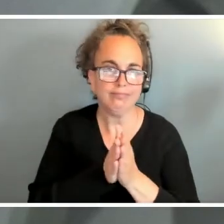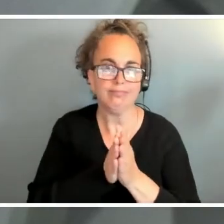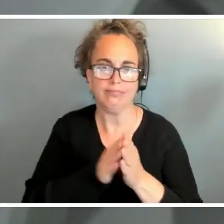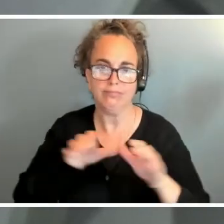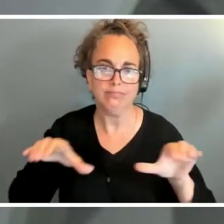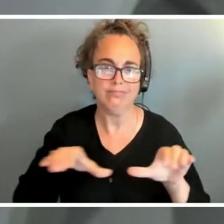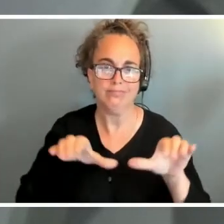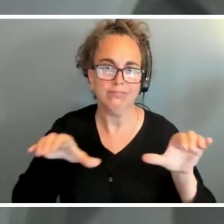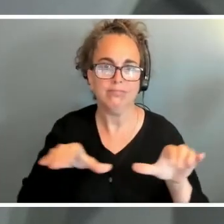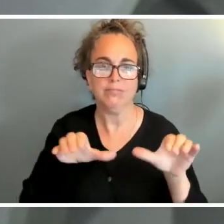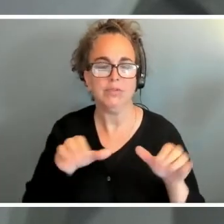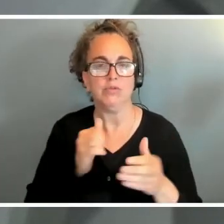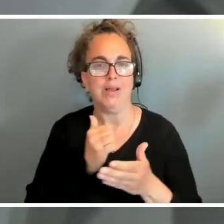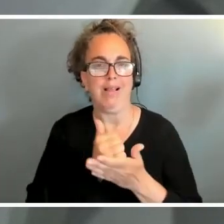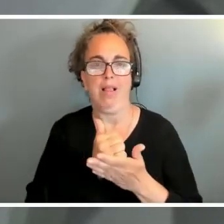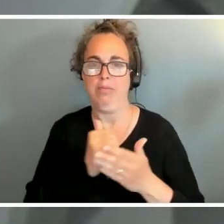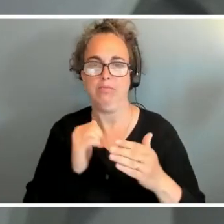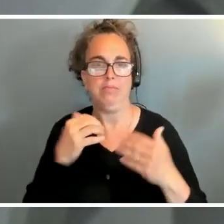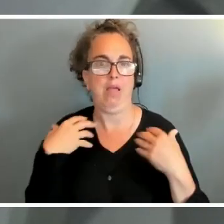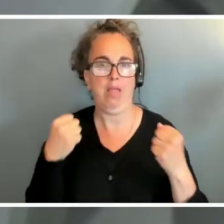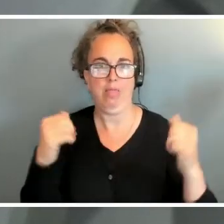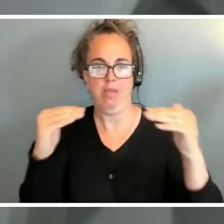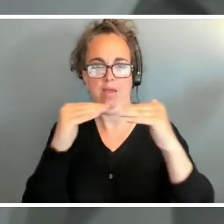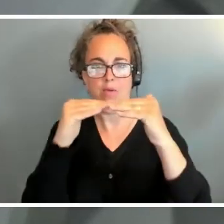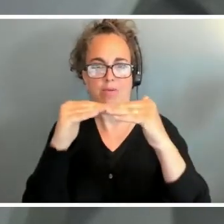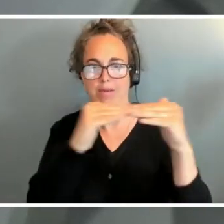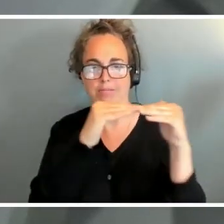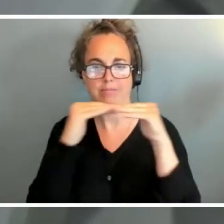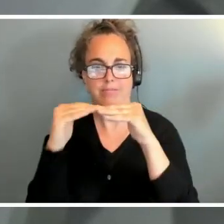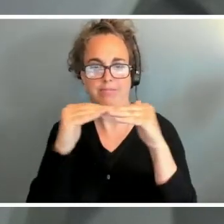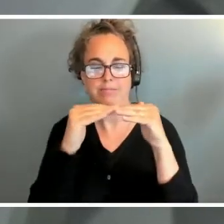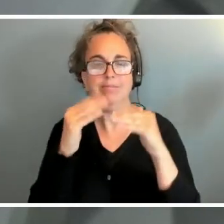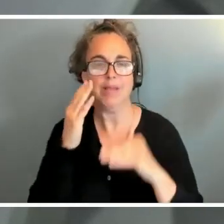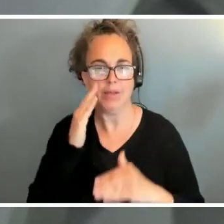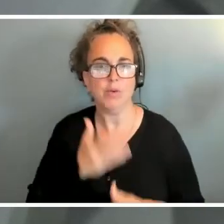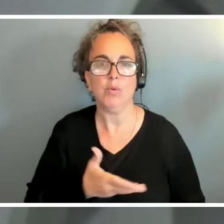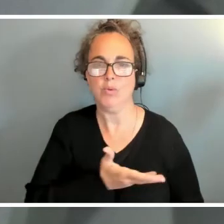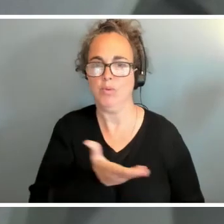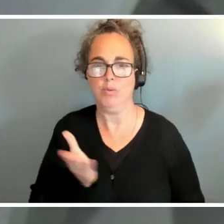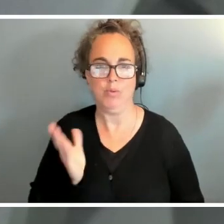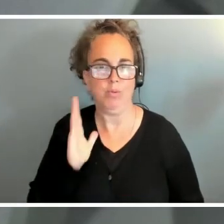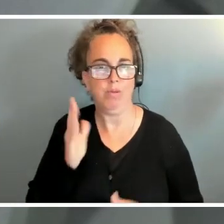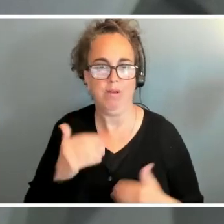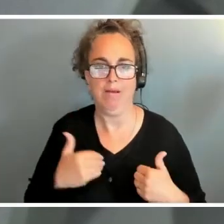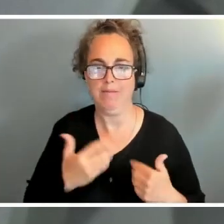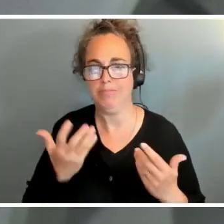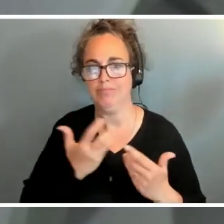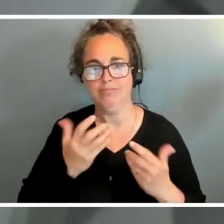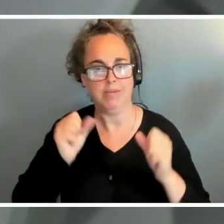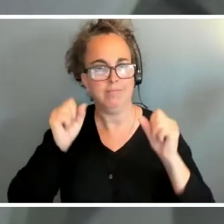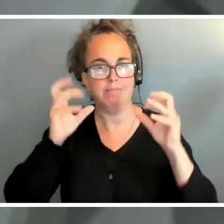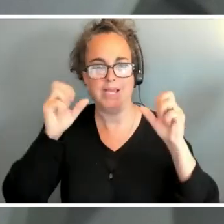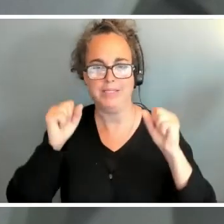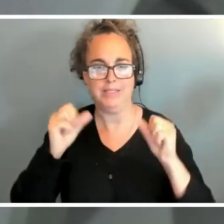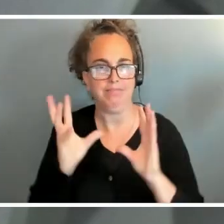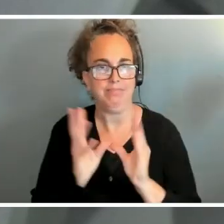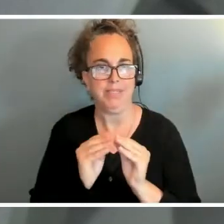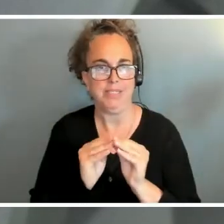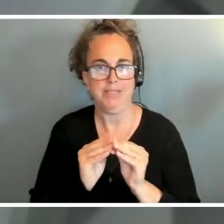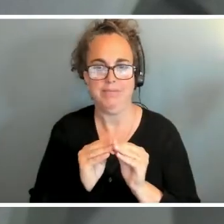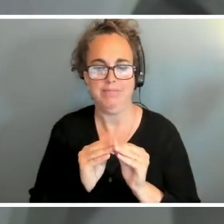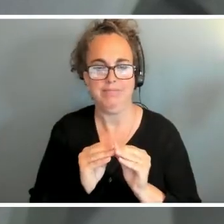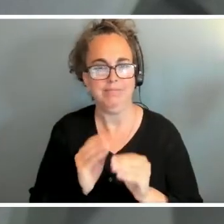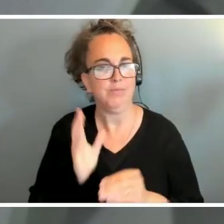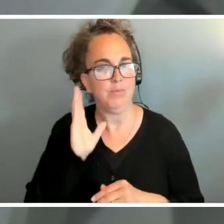advancing the creation of health equity. I know that you're going to have an amazing meeting. I know you're going to